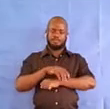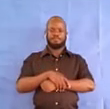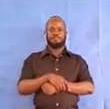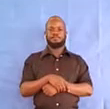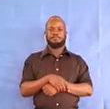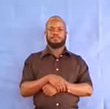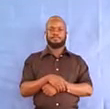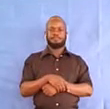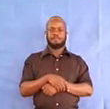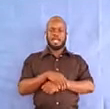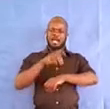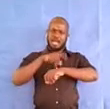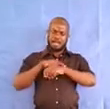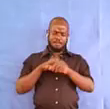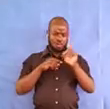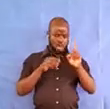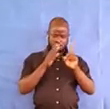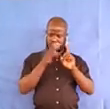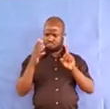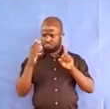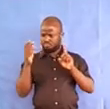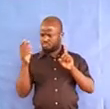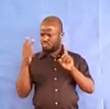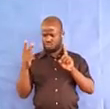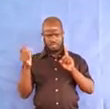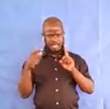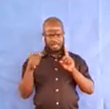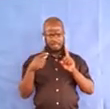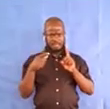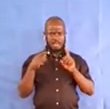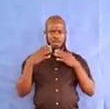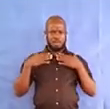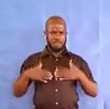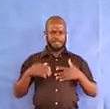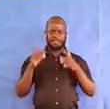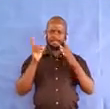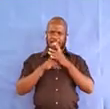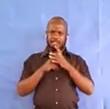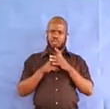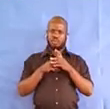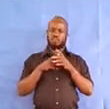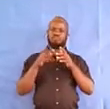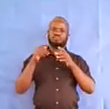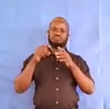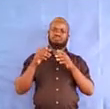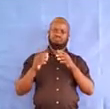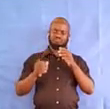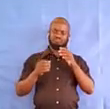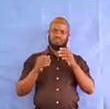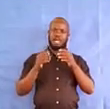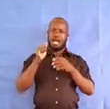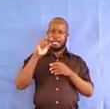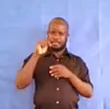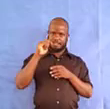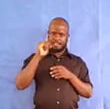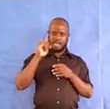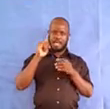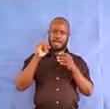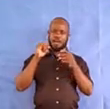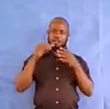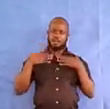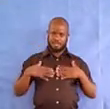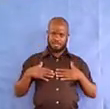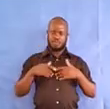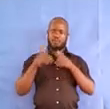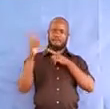the window period. Within about 1 to 2 months, the body begins to produce antibodies to fight the